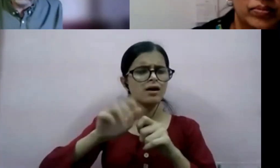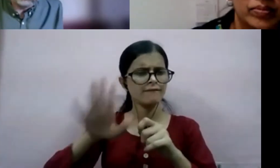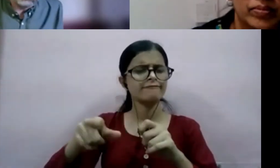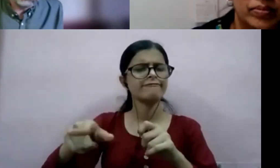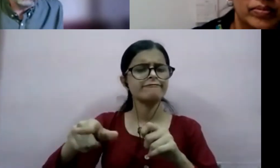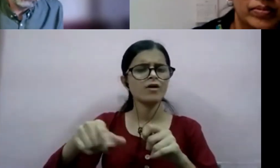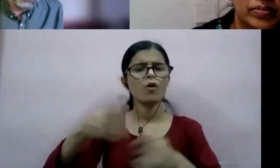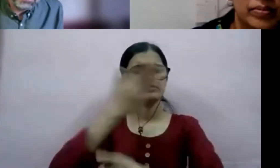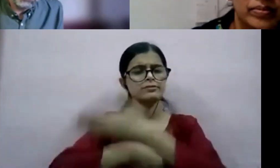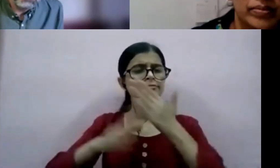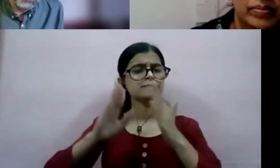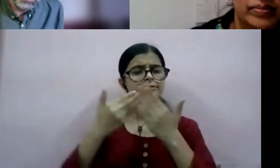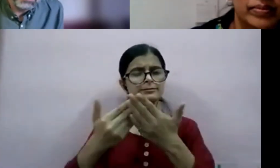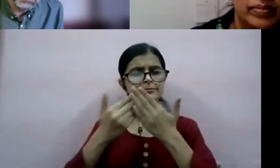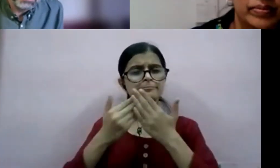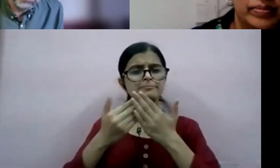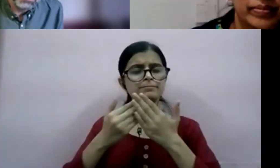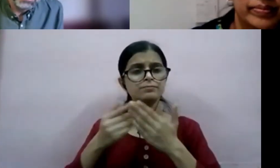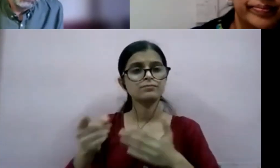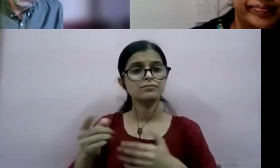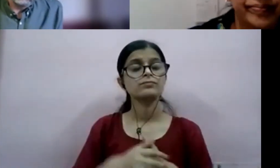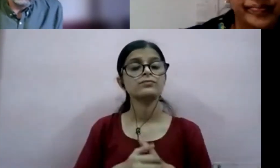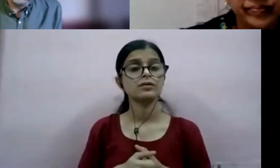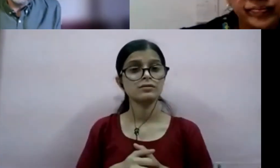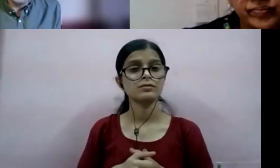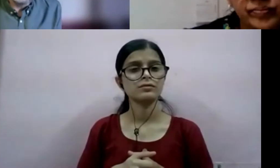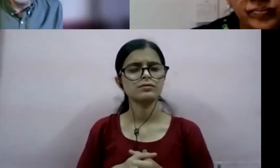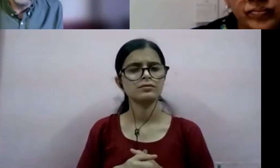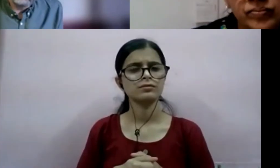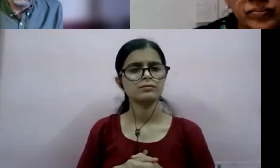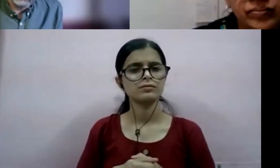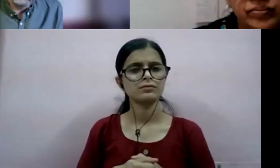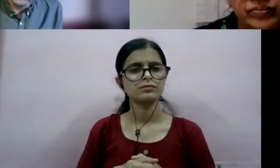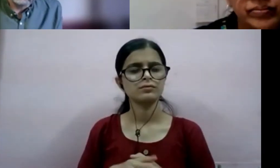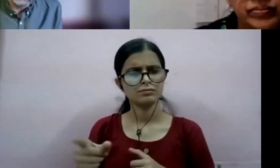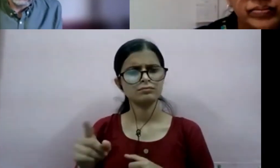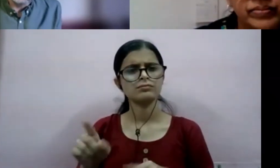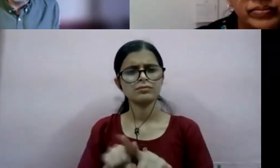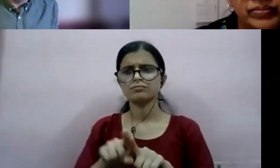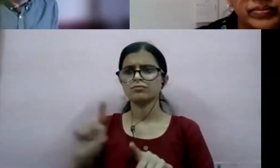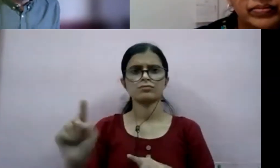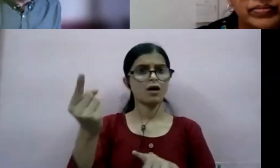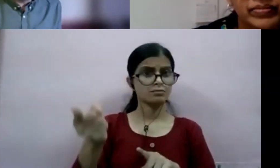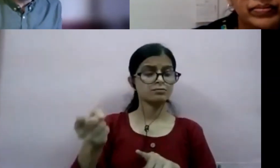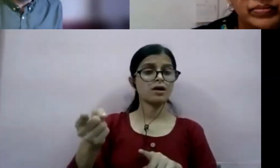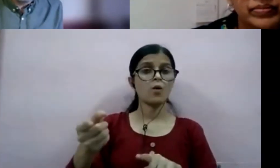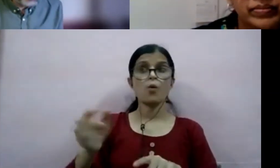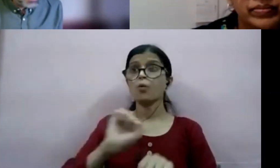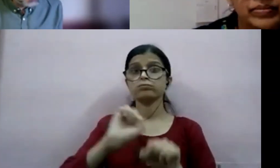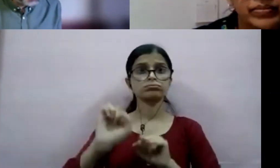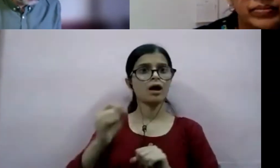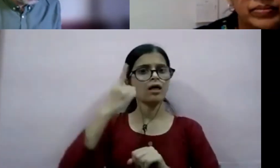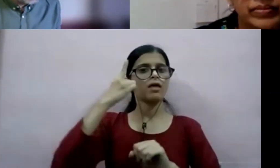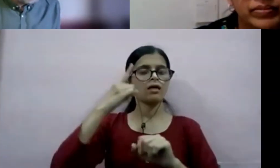that was one of the first, most influential when I started to look for new ways of understanding it. So I think it fits very, very